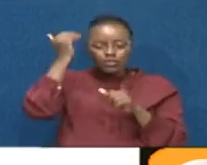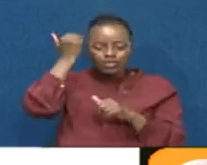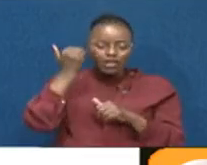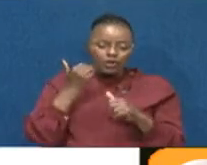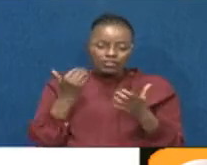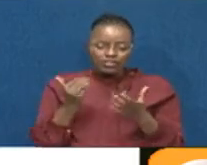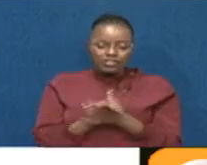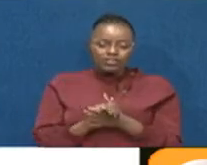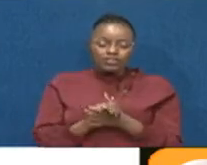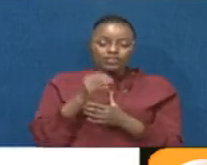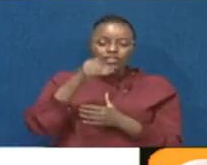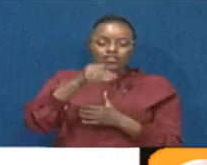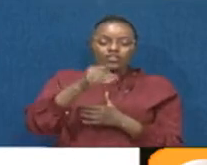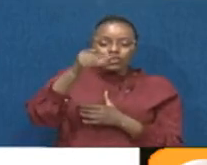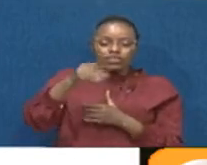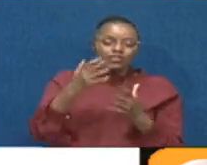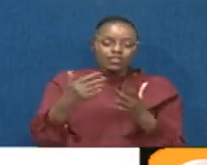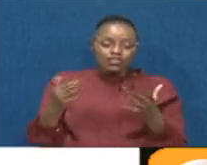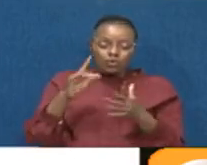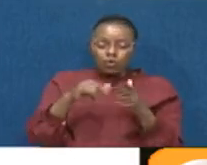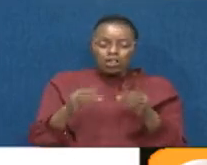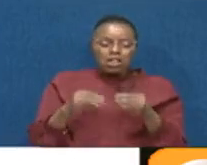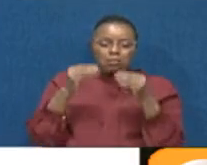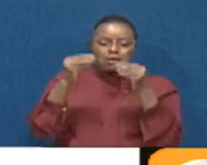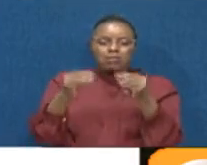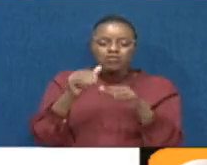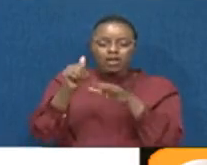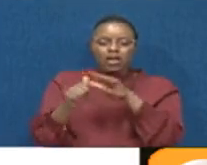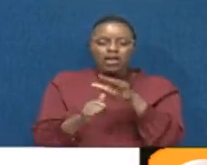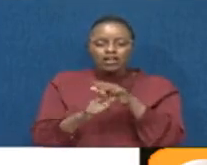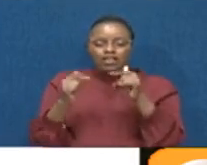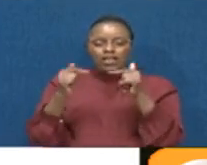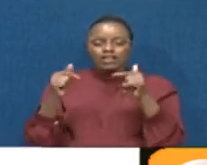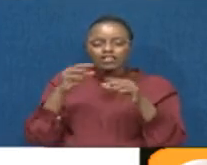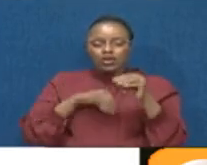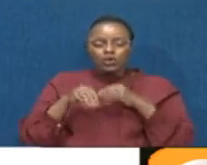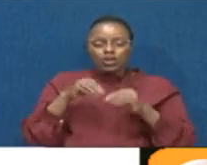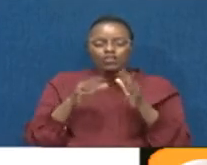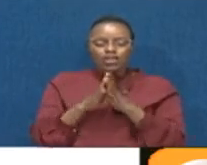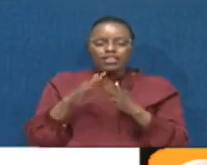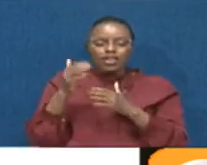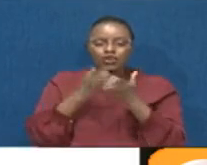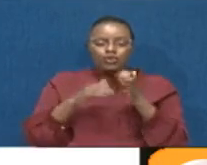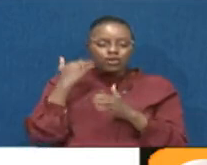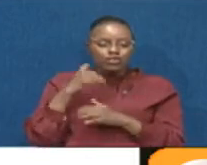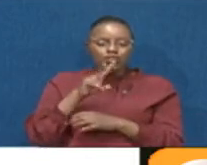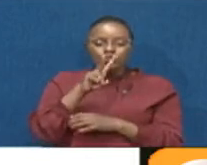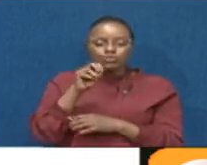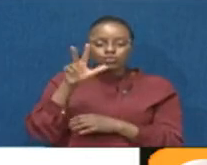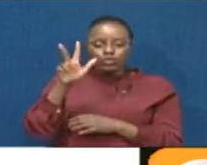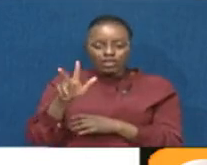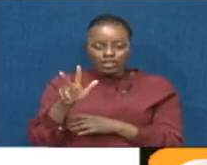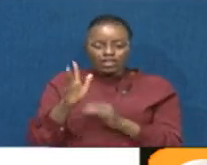courts. Forfeiture of assets is provided for under the Anti-Corruption and Economic Crimes Act